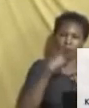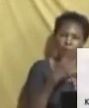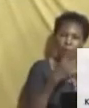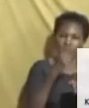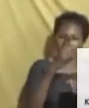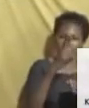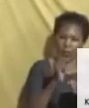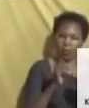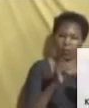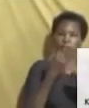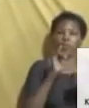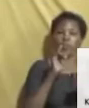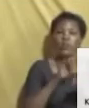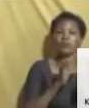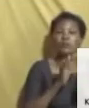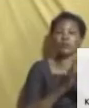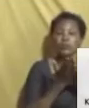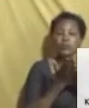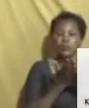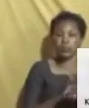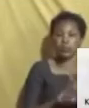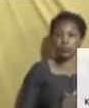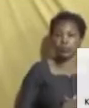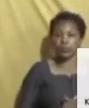120 of that book.